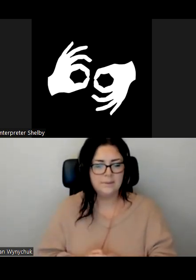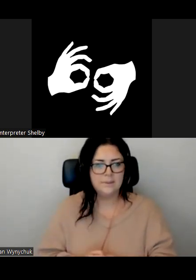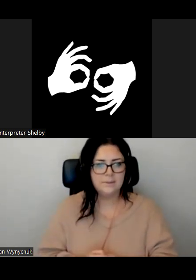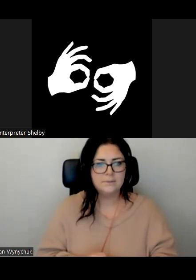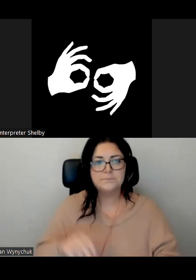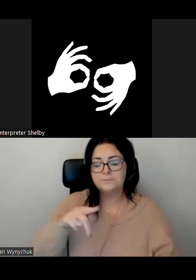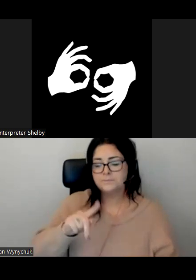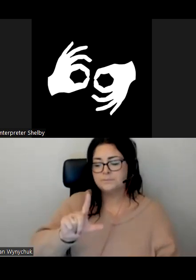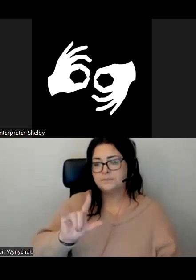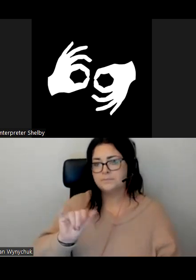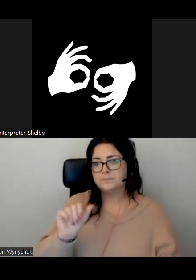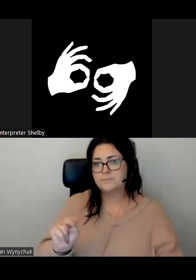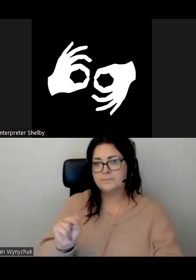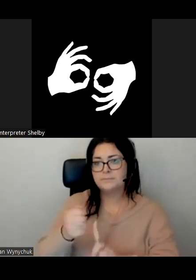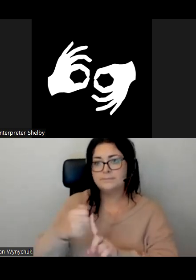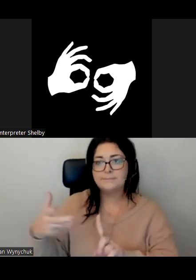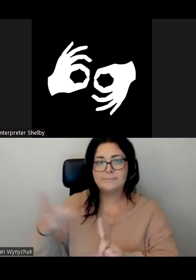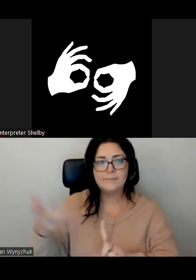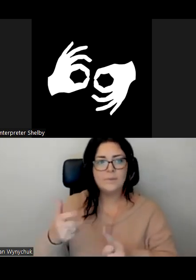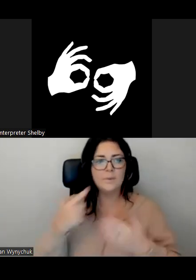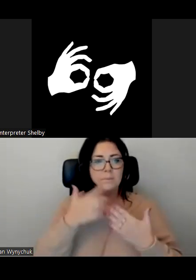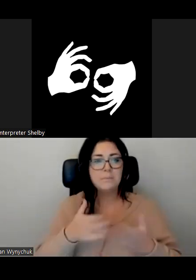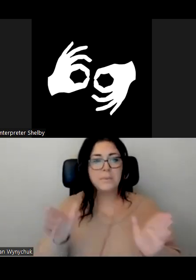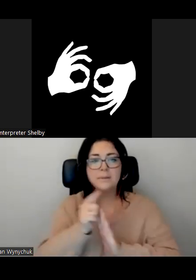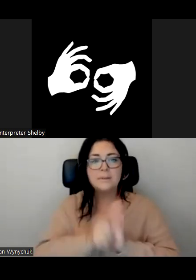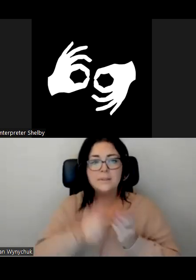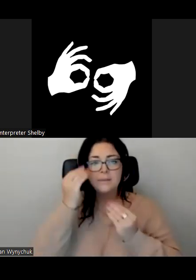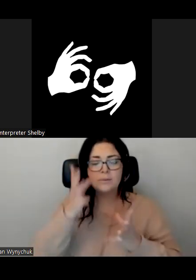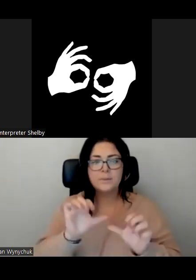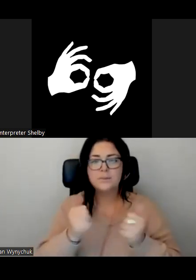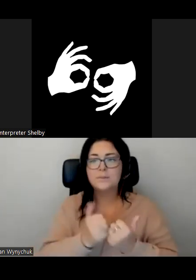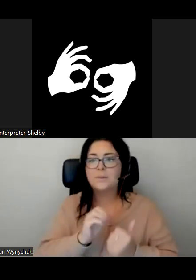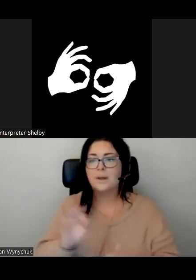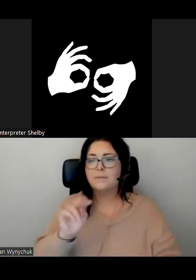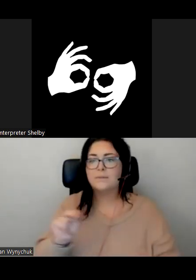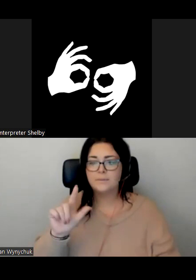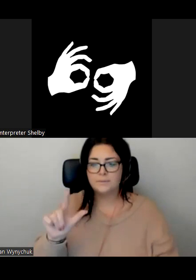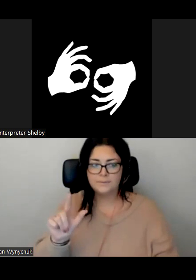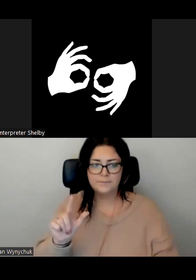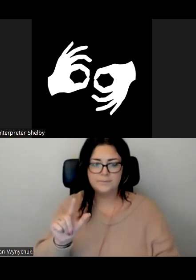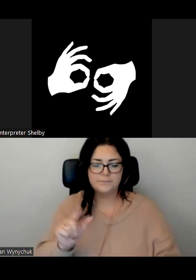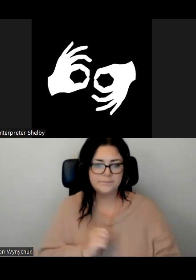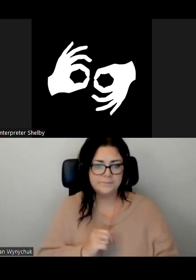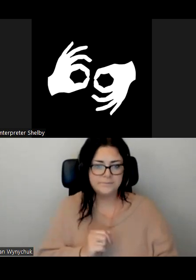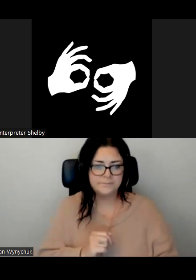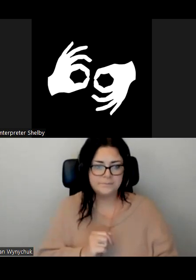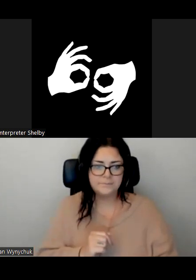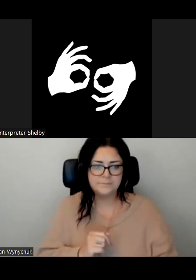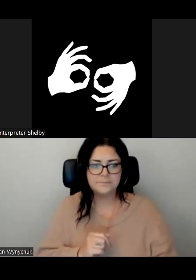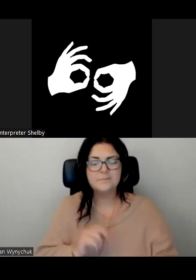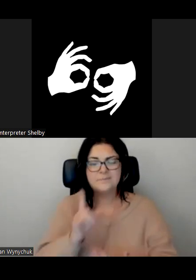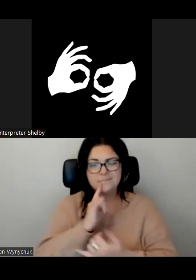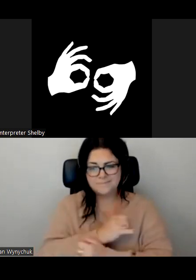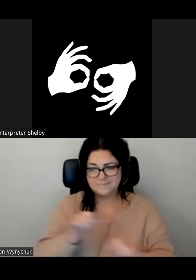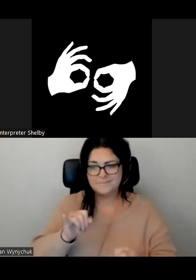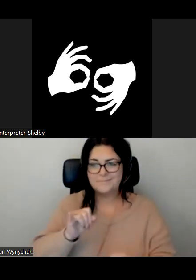So what is PLIAN? We are the Public Legal Information Association of Newfoundland and Labrador. We are an